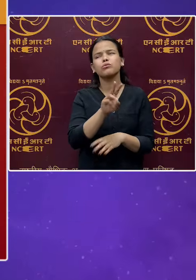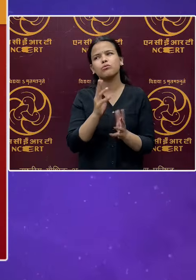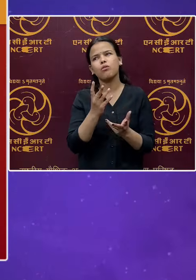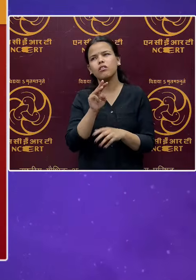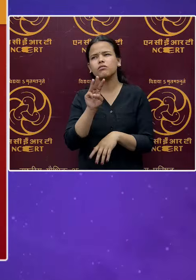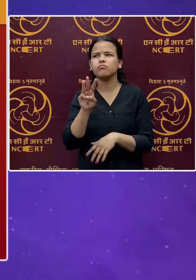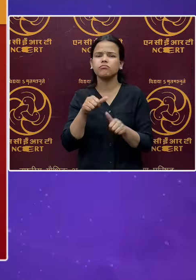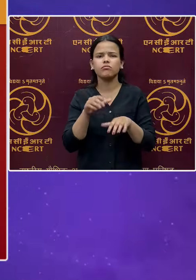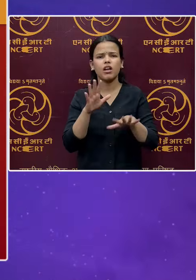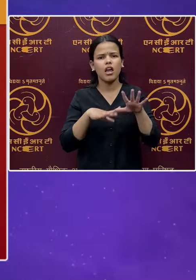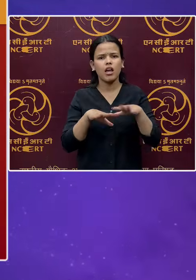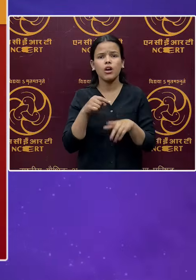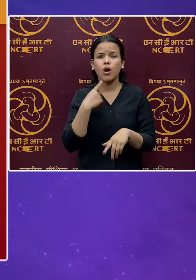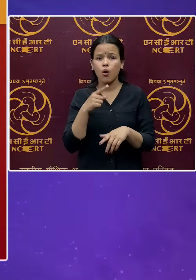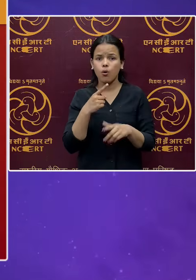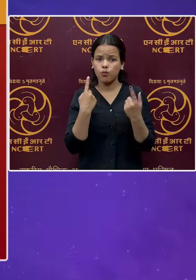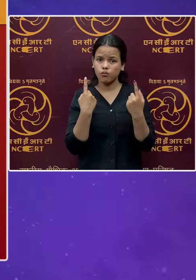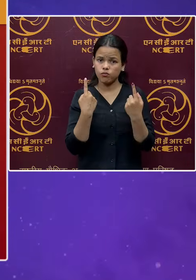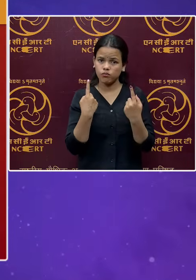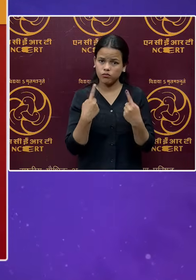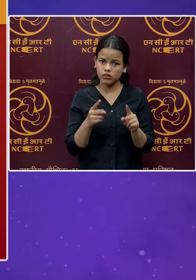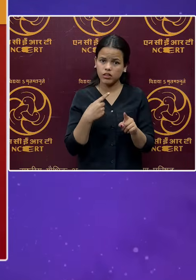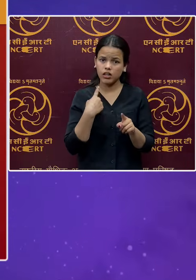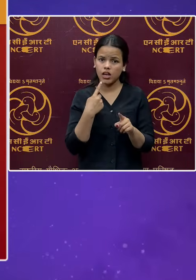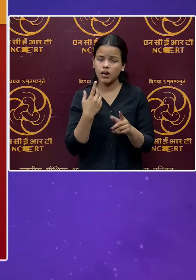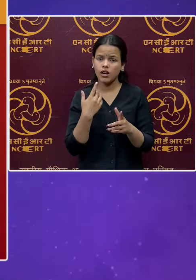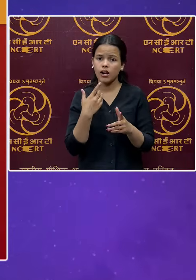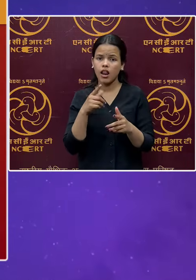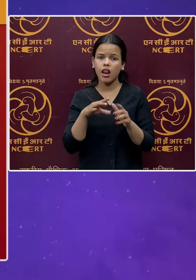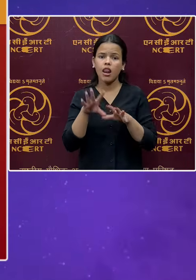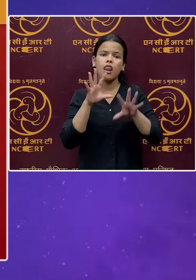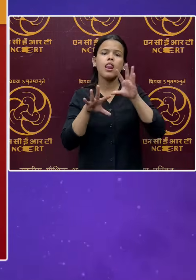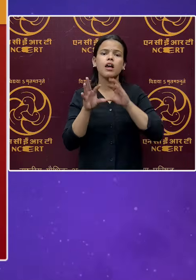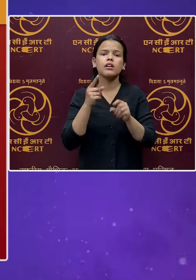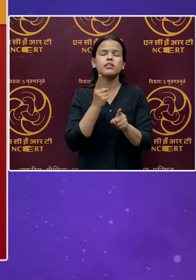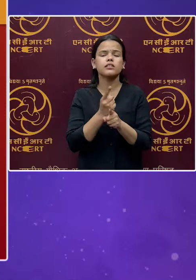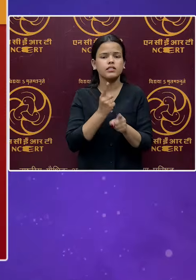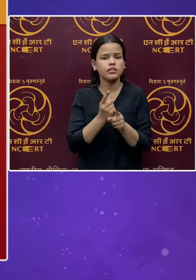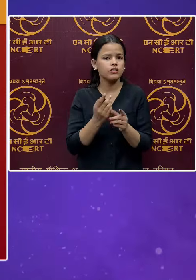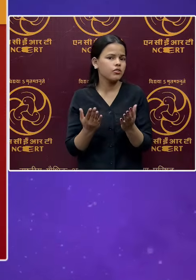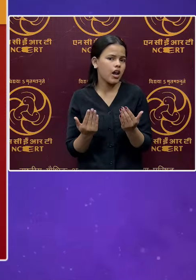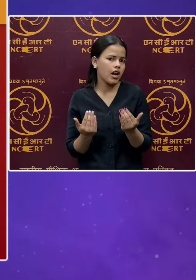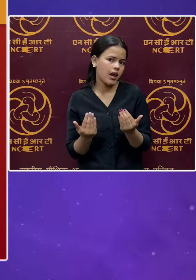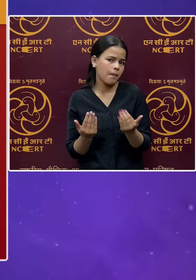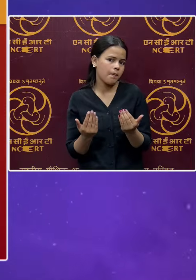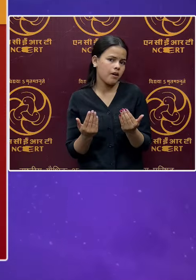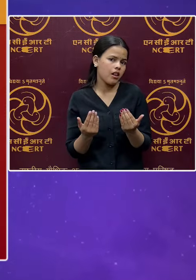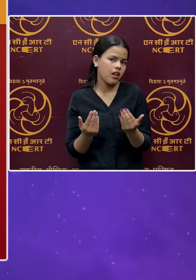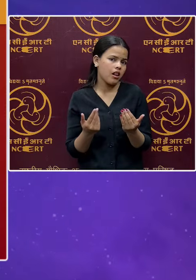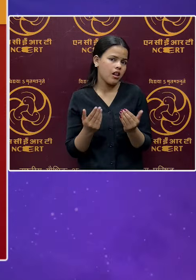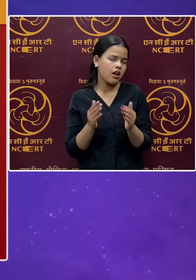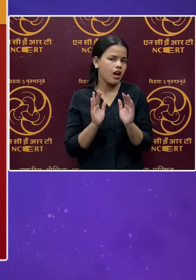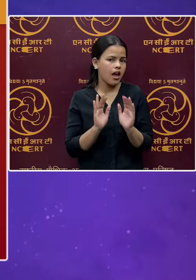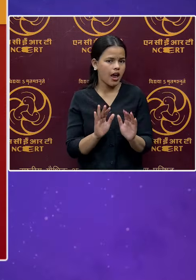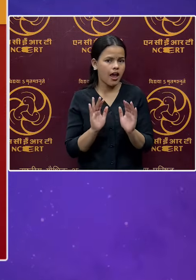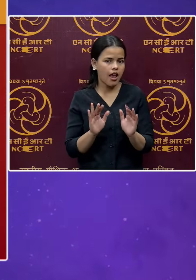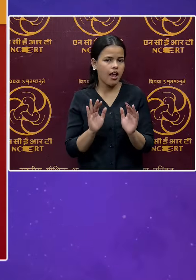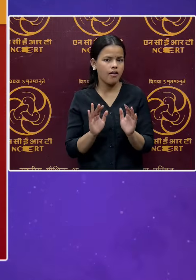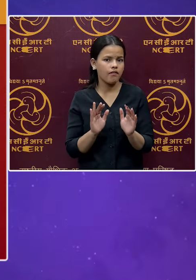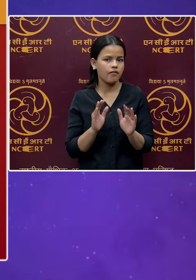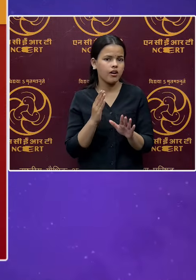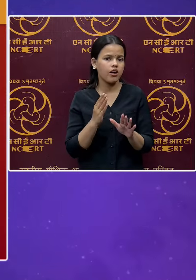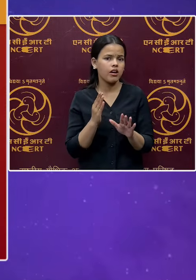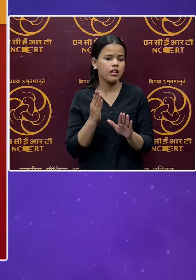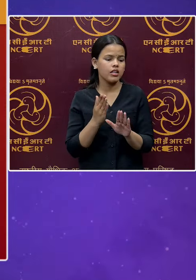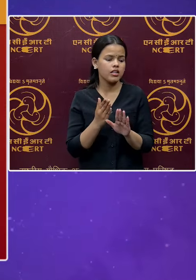has to be done by different group of learners. So the teacher should be able, or they have the assigned authority